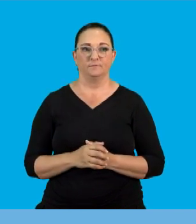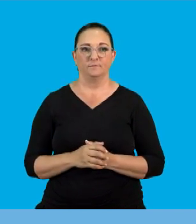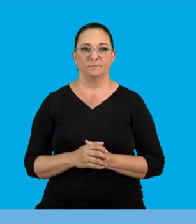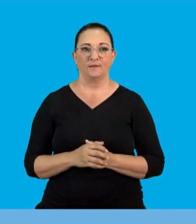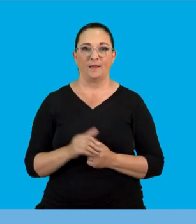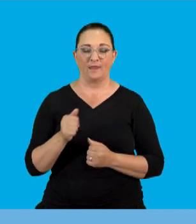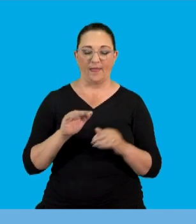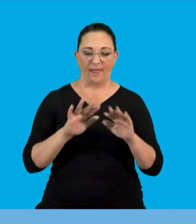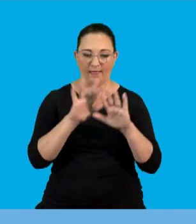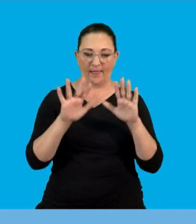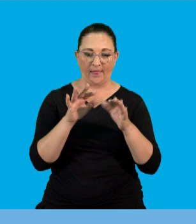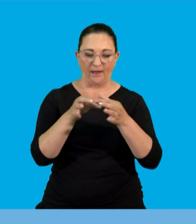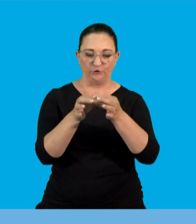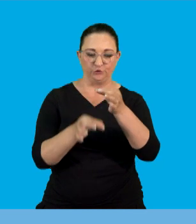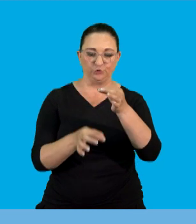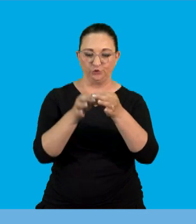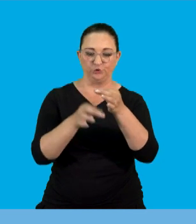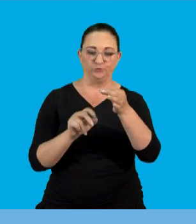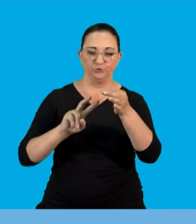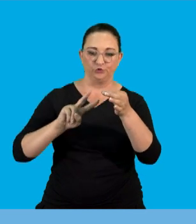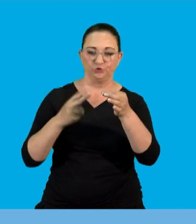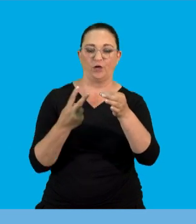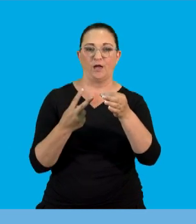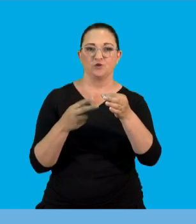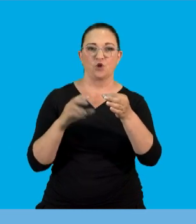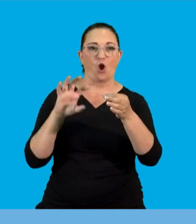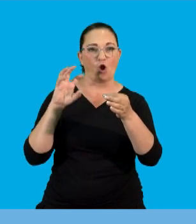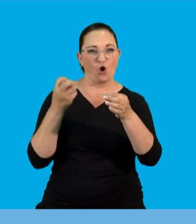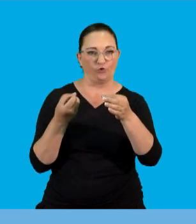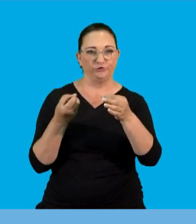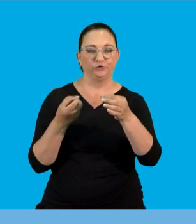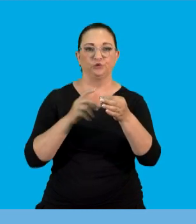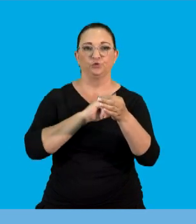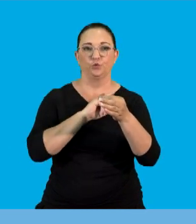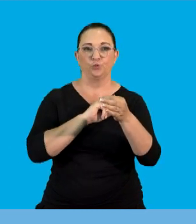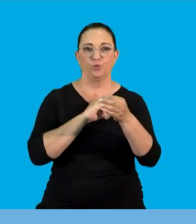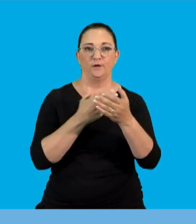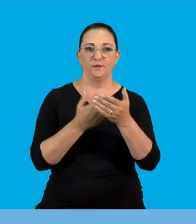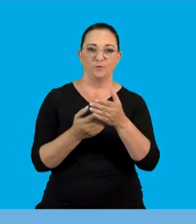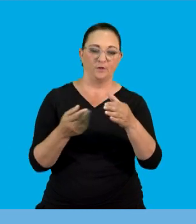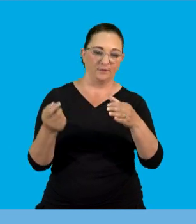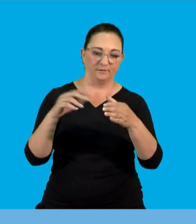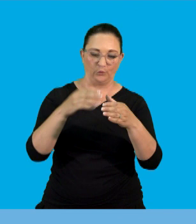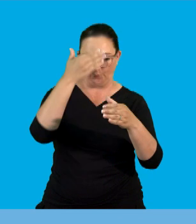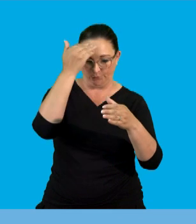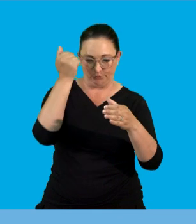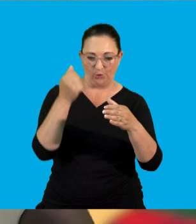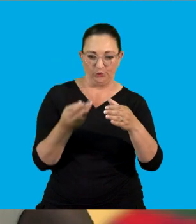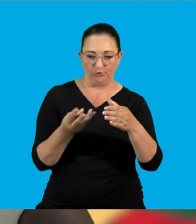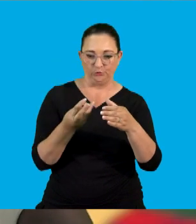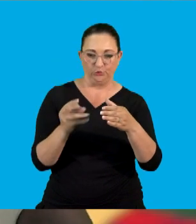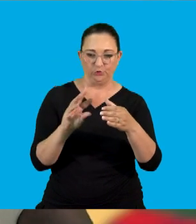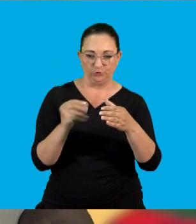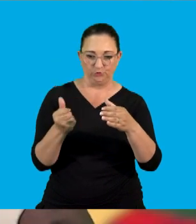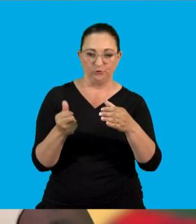changes to orange. So this is a clue that after adding the indicator into that unknown solution, the color change was